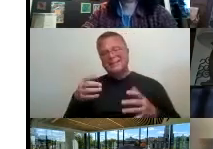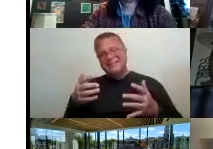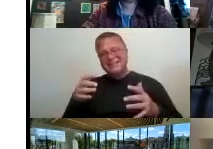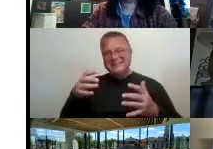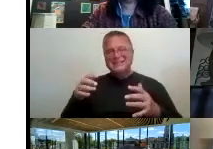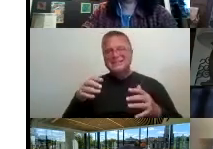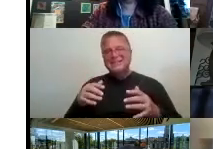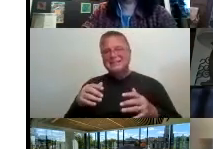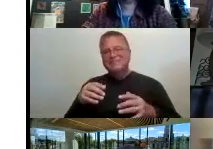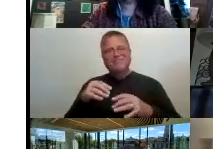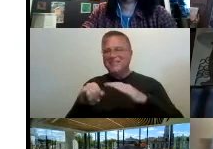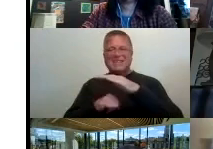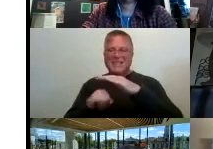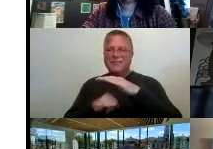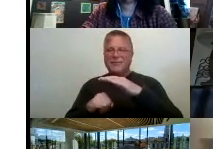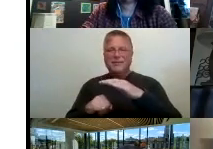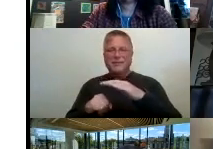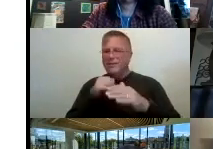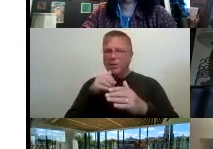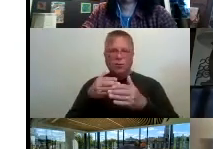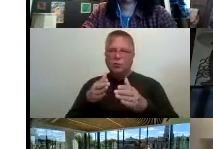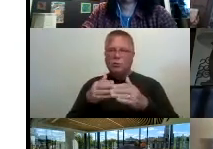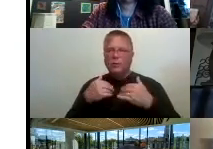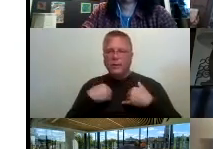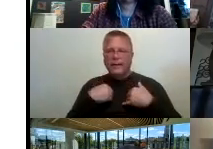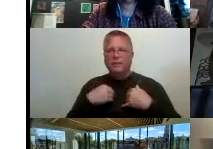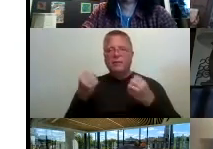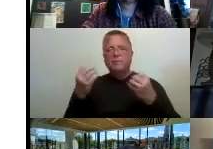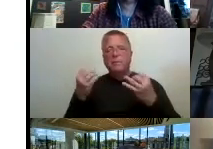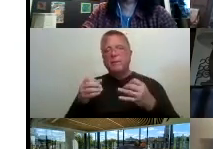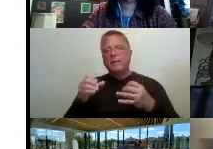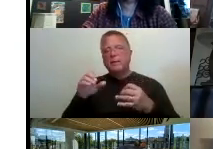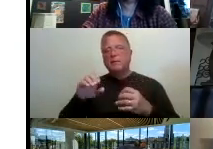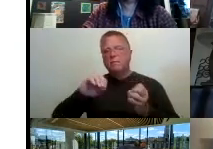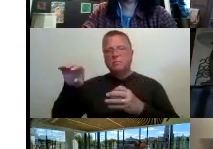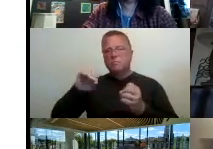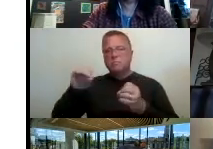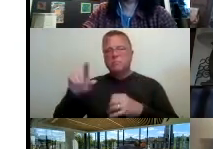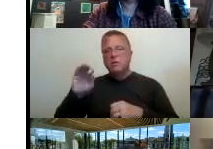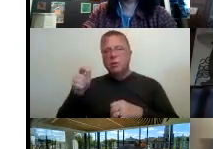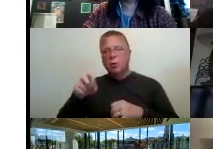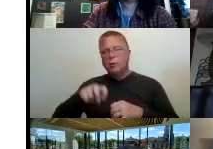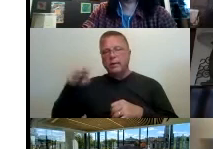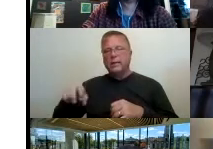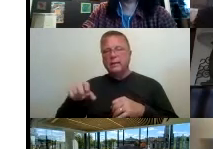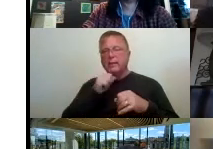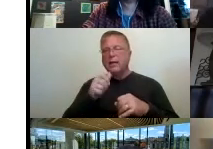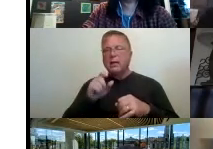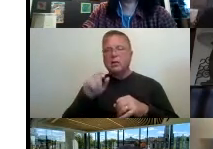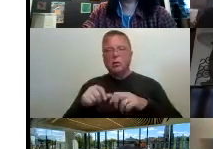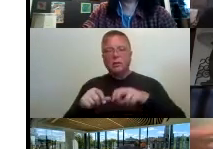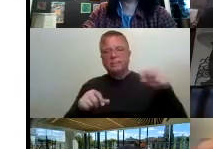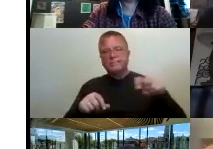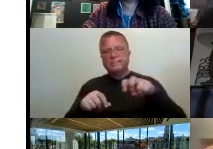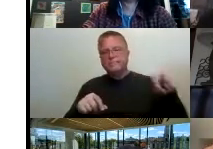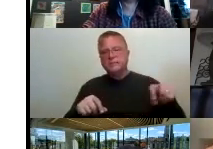that's inferior in a situation such as we have, where there's a lot of loading and unloading. Another advantage, I think, of a bike lane is